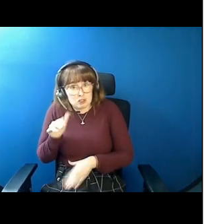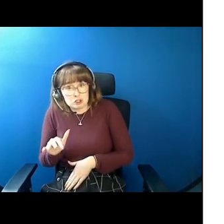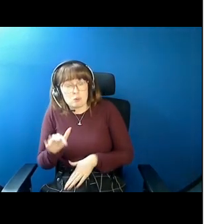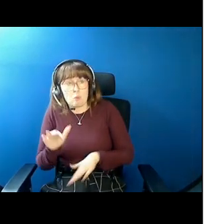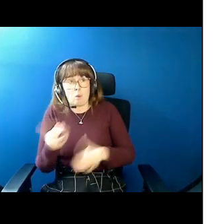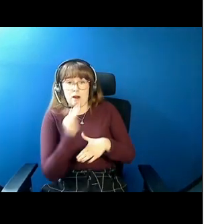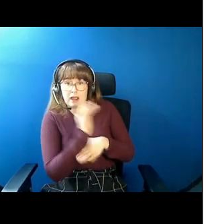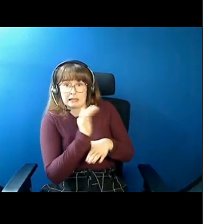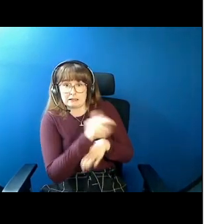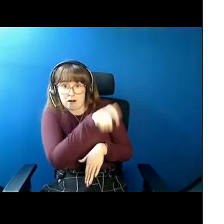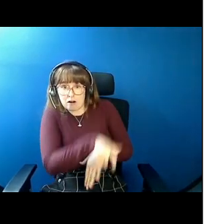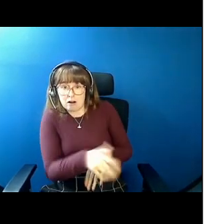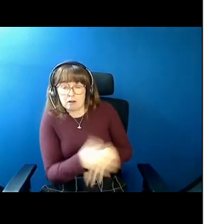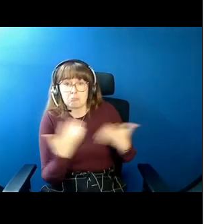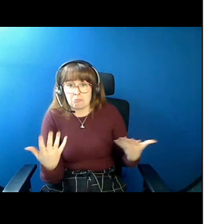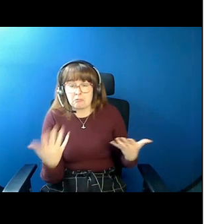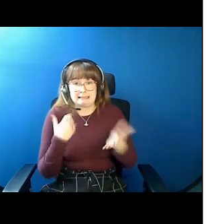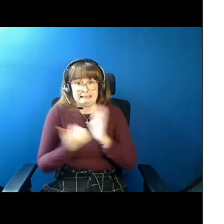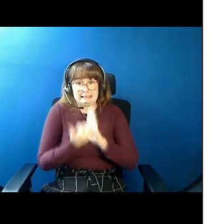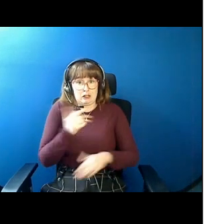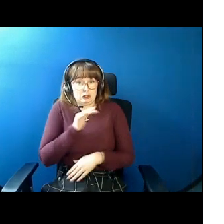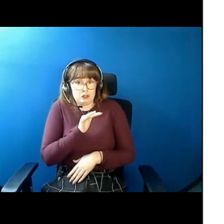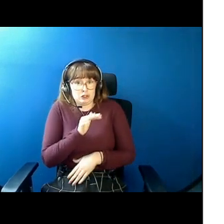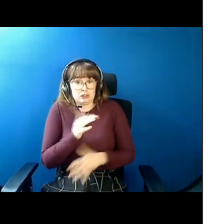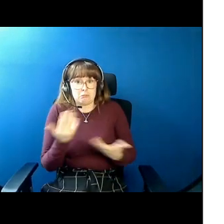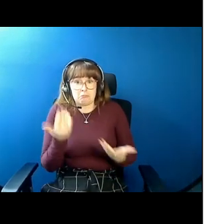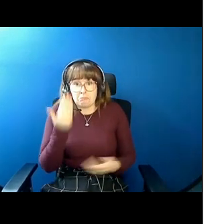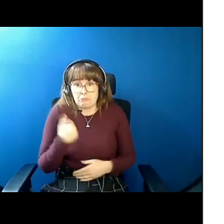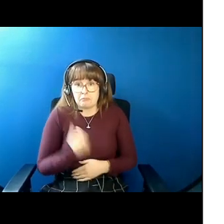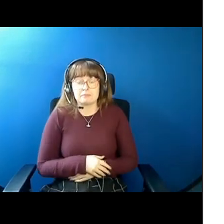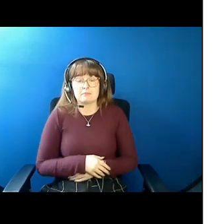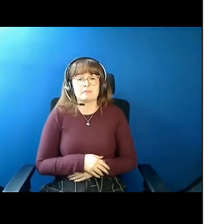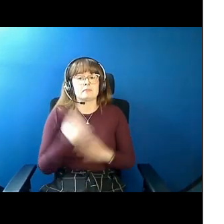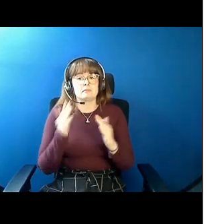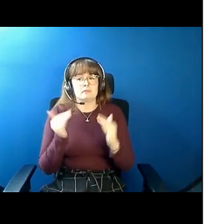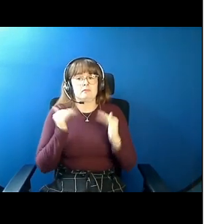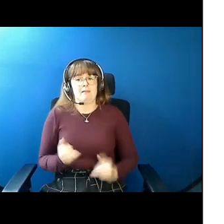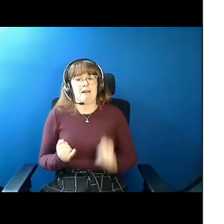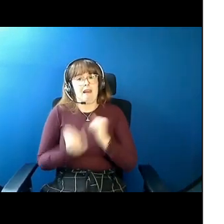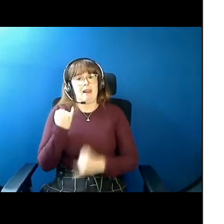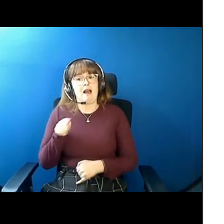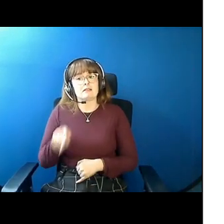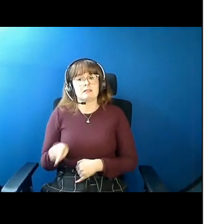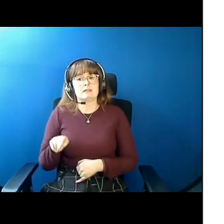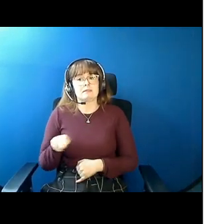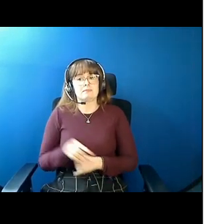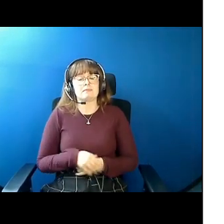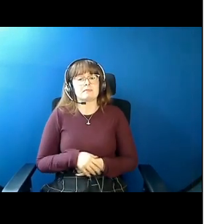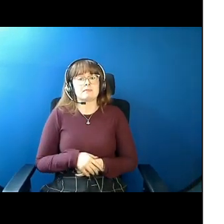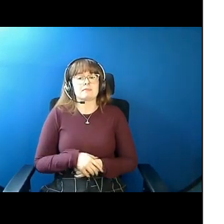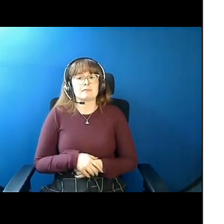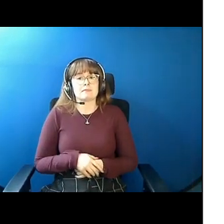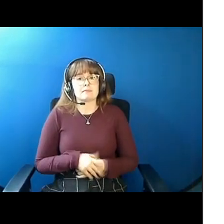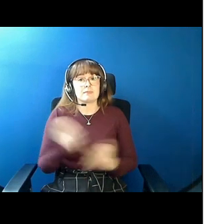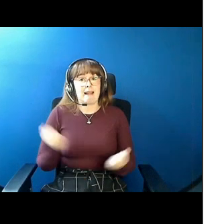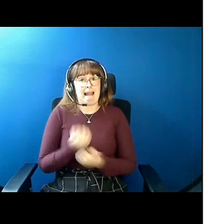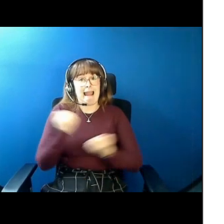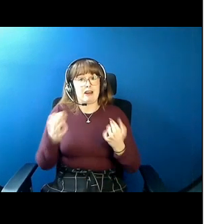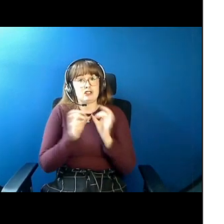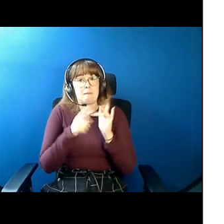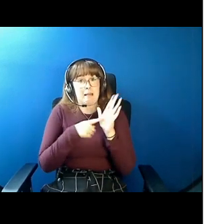supply chain? And are the skills there within that supply chain? And then the last one on there is, will energy bills be affordable for